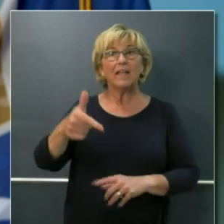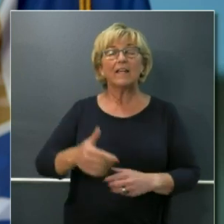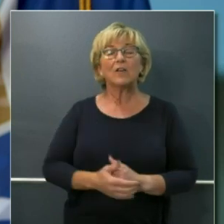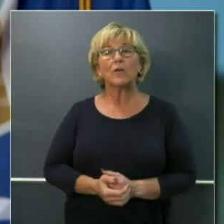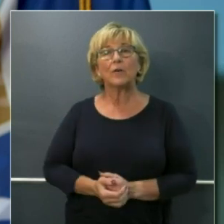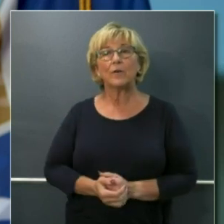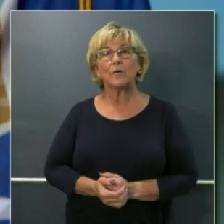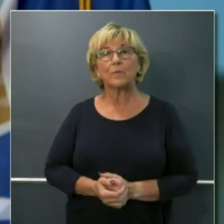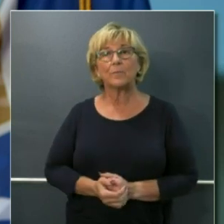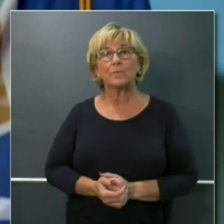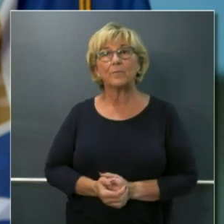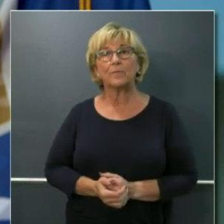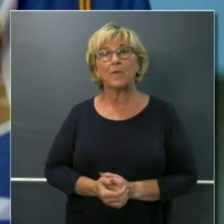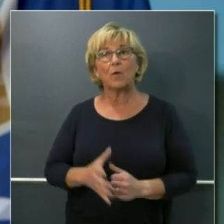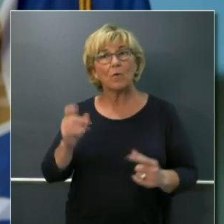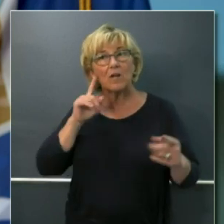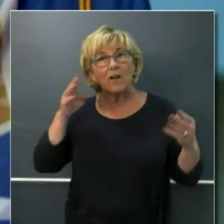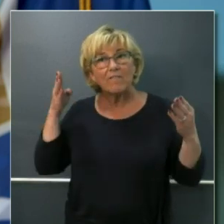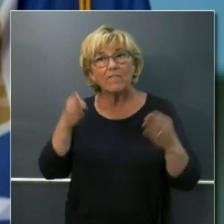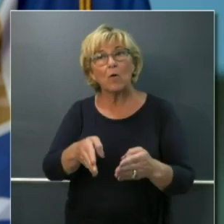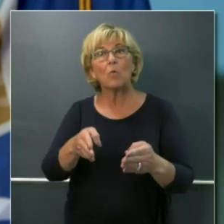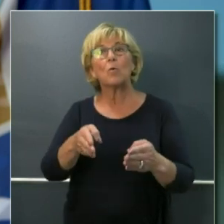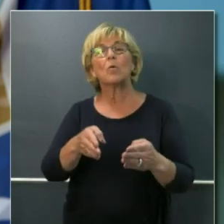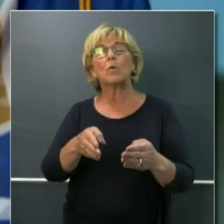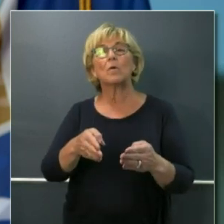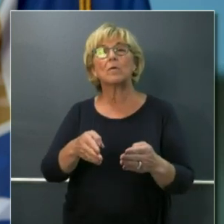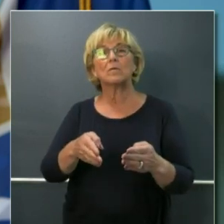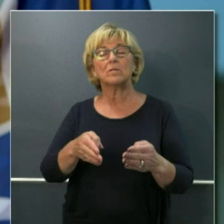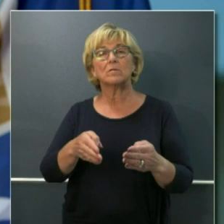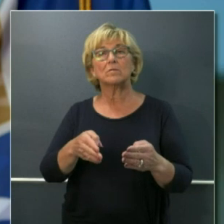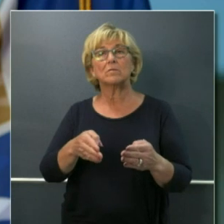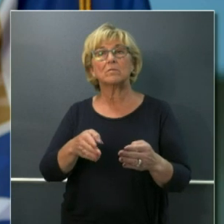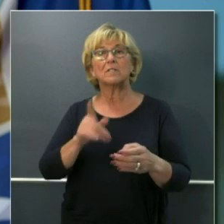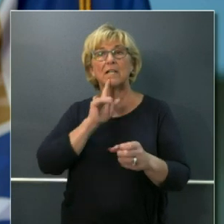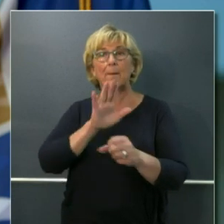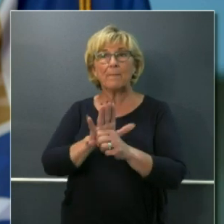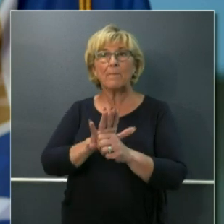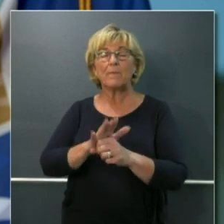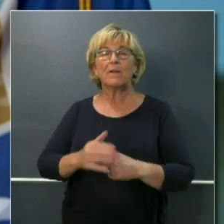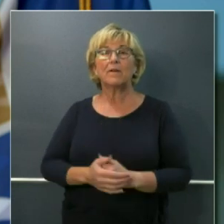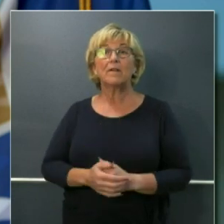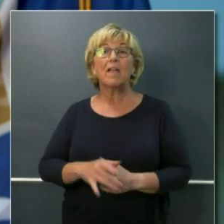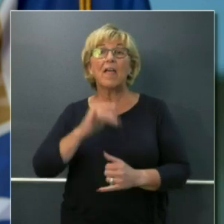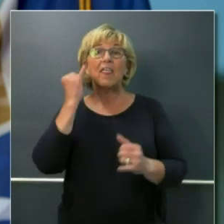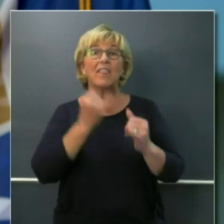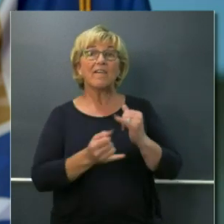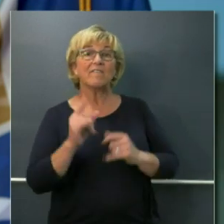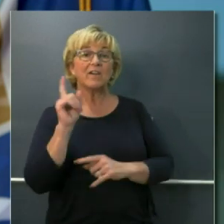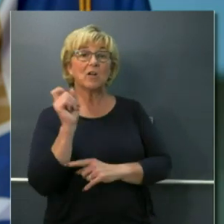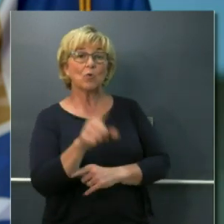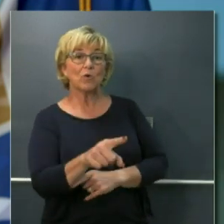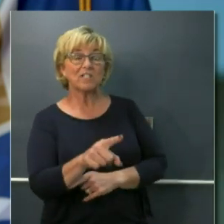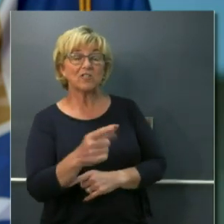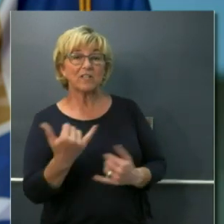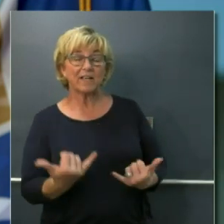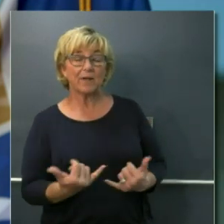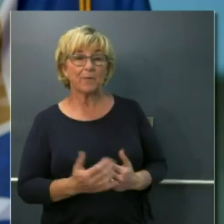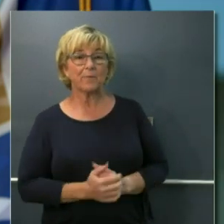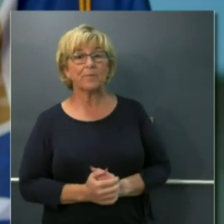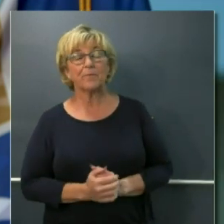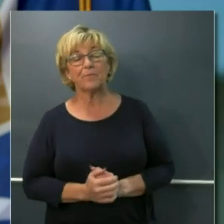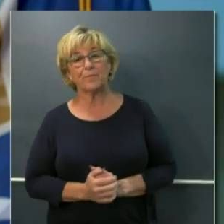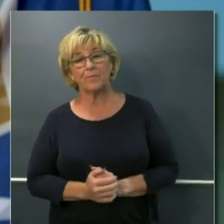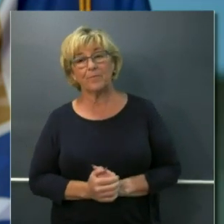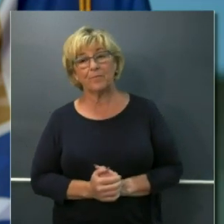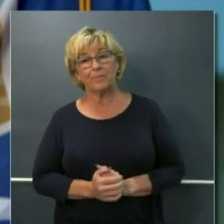of focus and continue to advance our commitment and resolve. Final question, Sophia Balog, SAC-B.